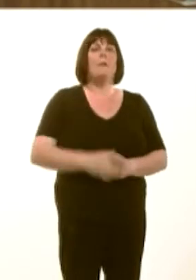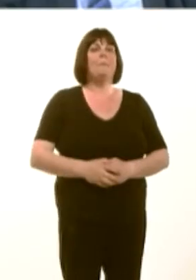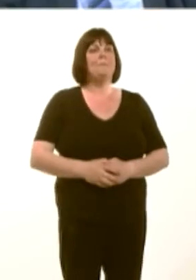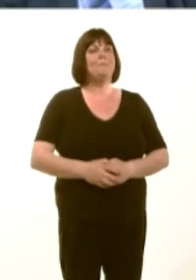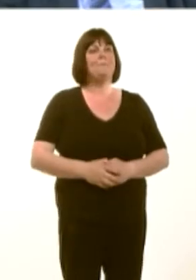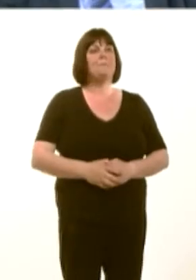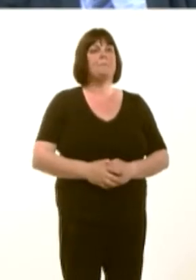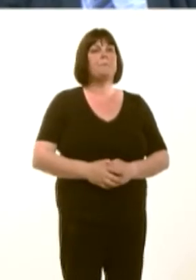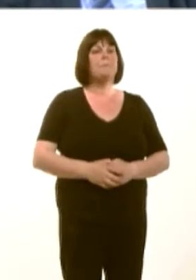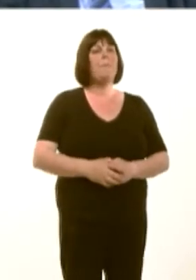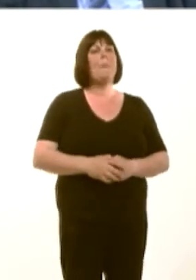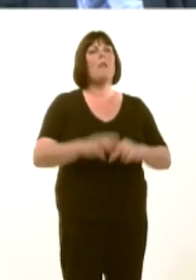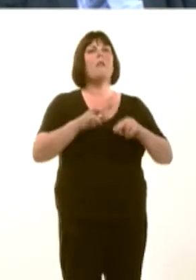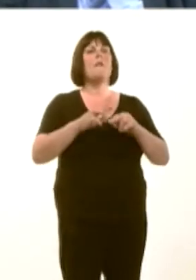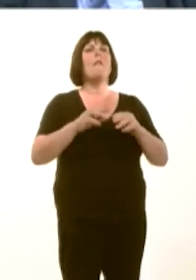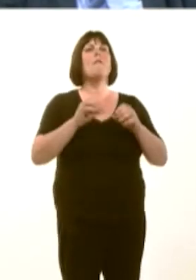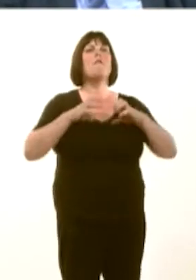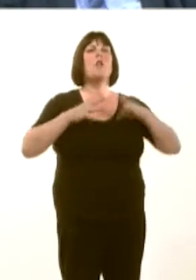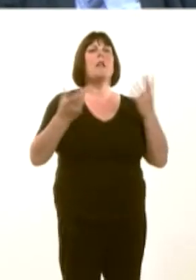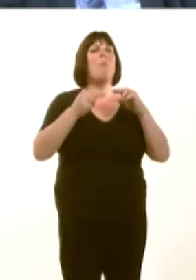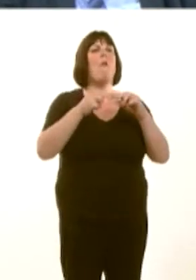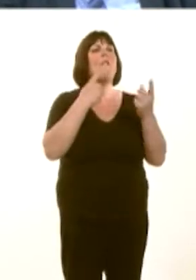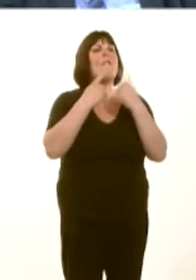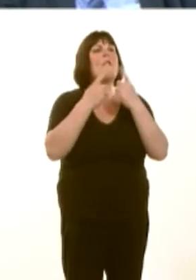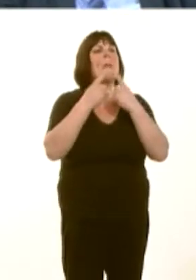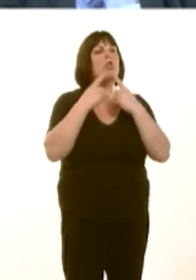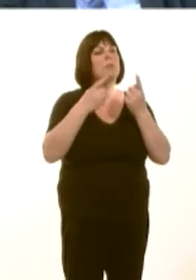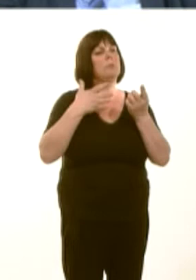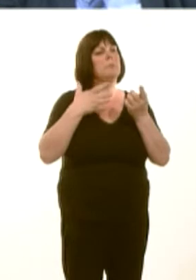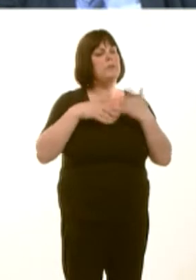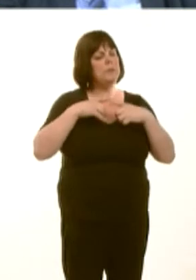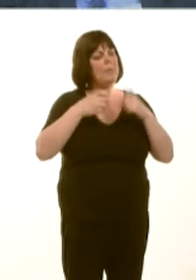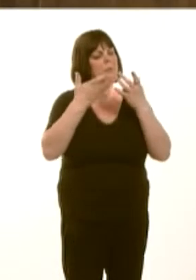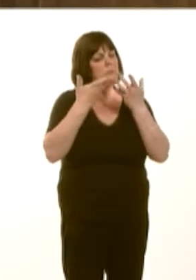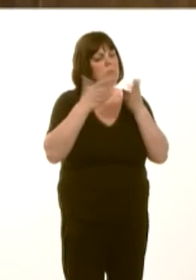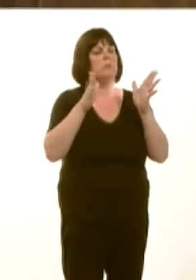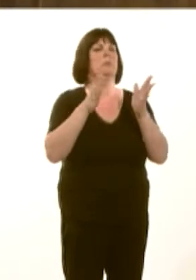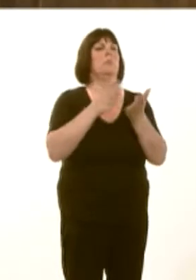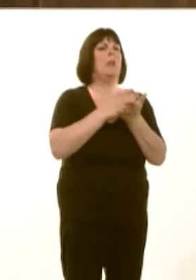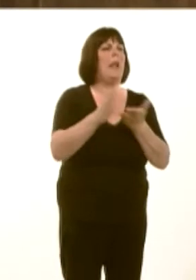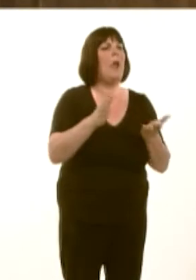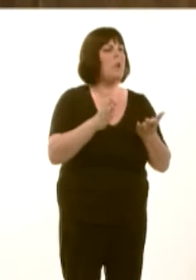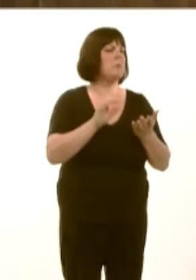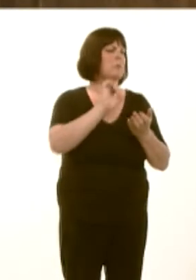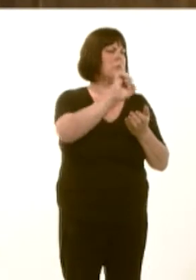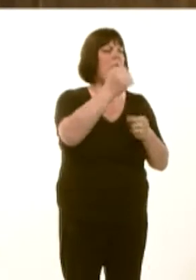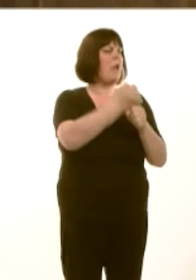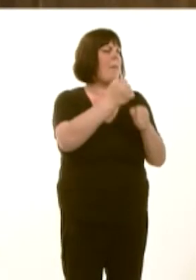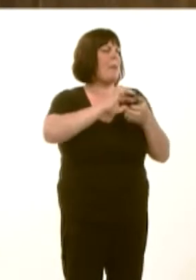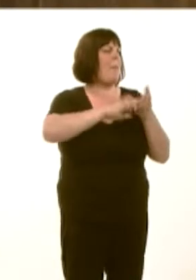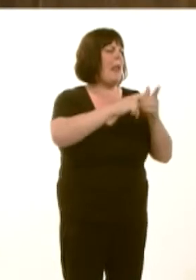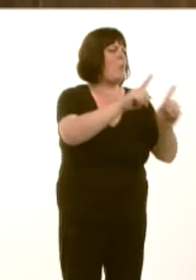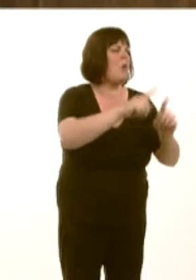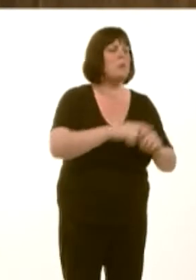the transparency of information provided in response to freedom of information requests? We already ensure that by complying with the